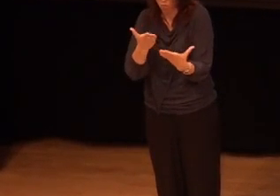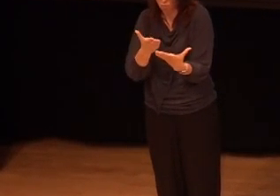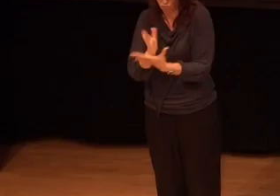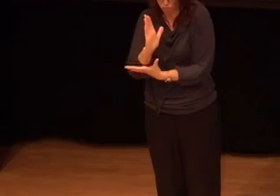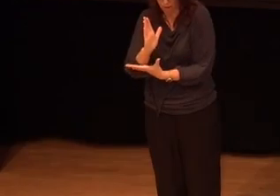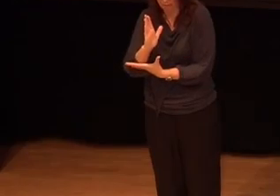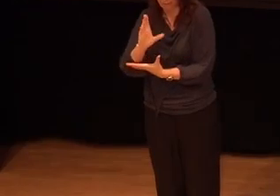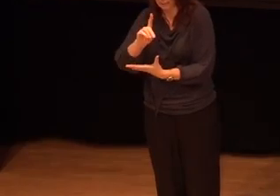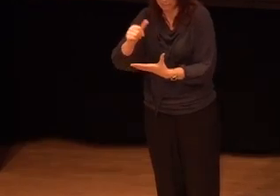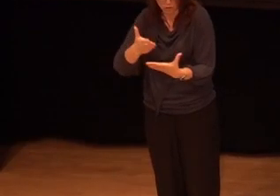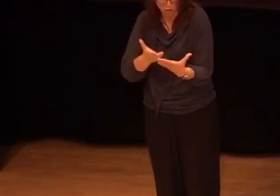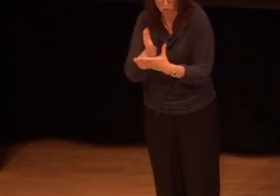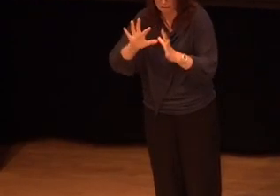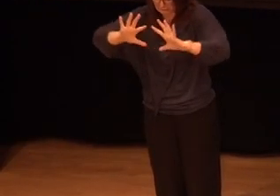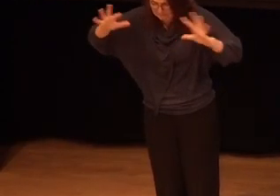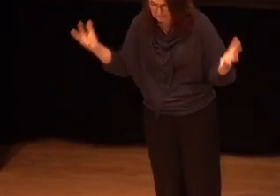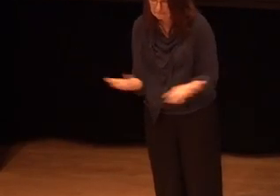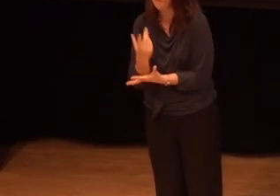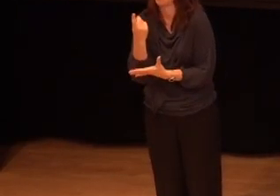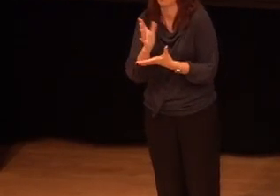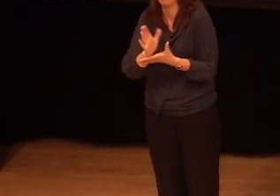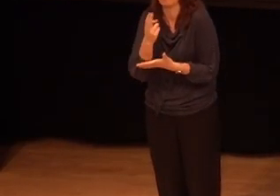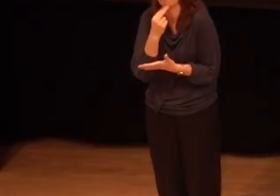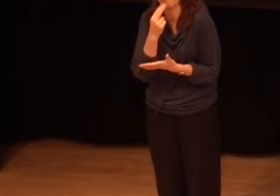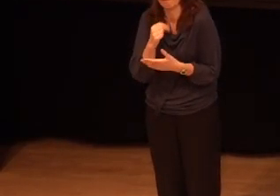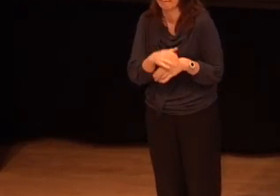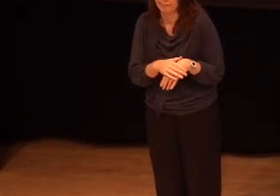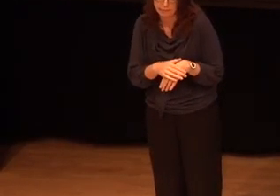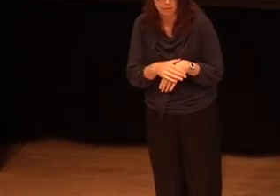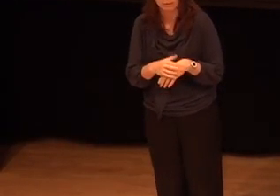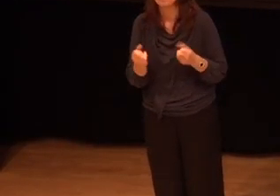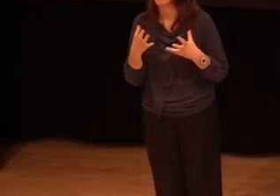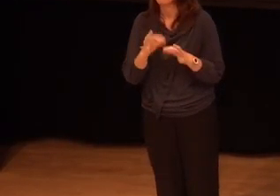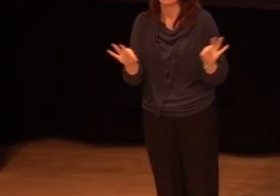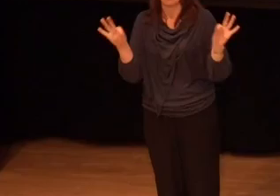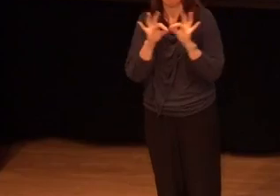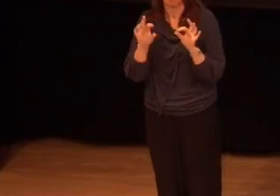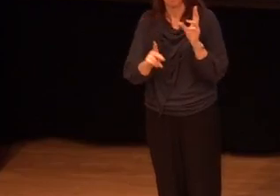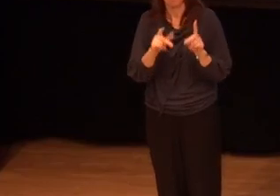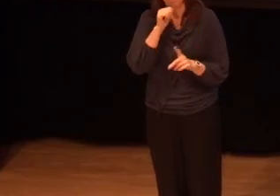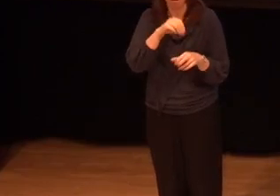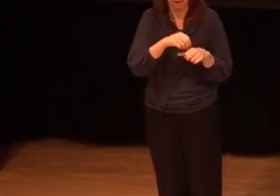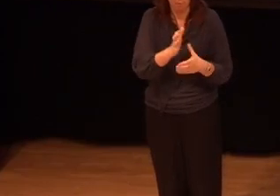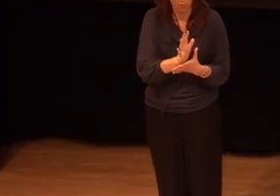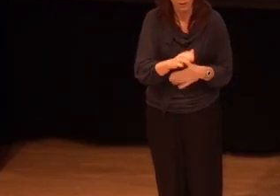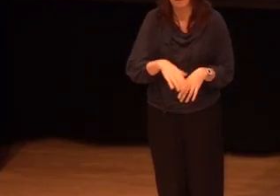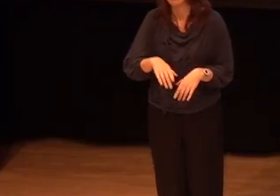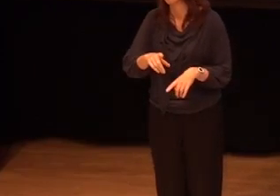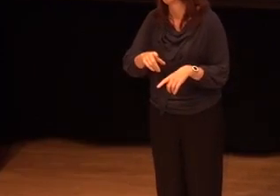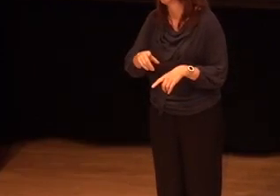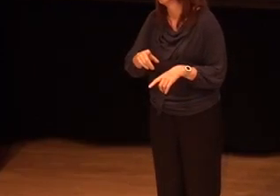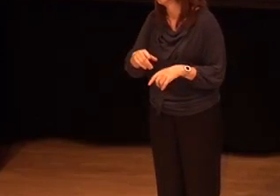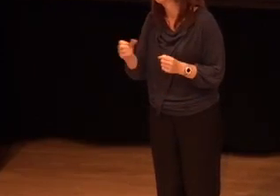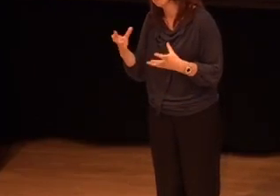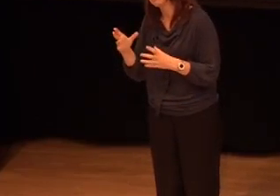are many extremely important people who are not in the film. Obviously, many of the important people are, but there are many people who